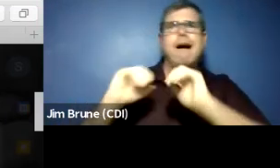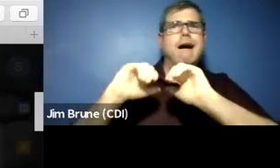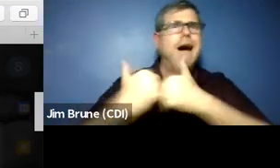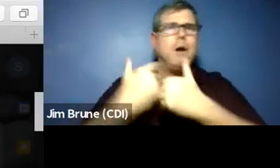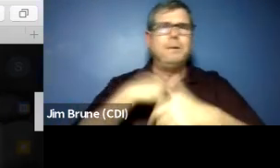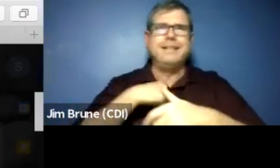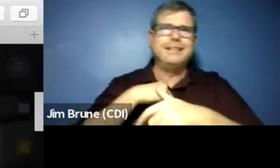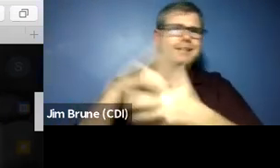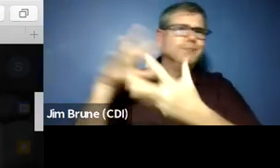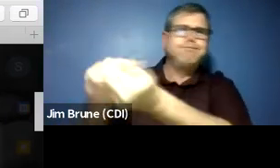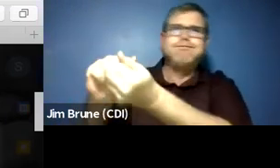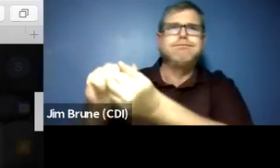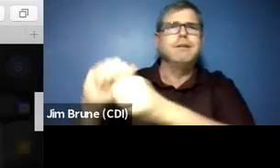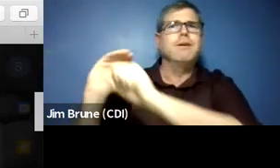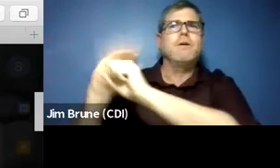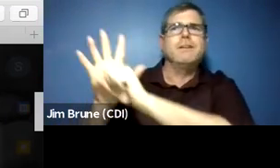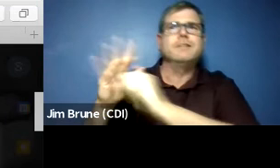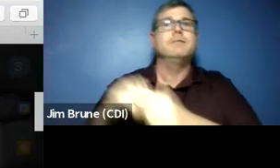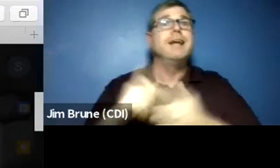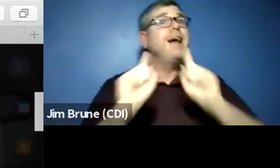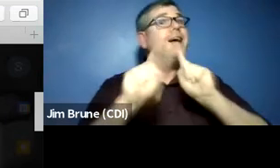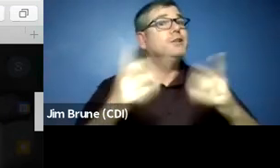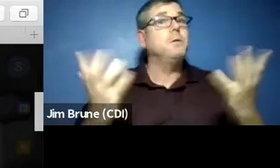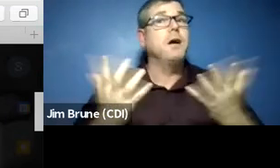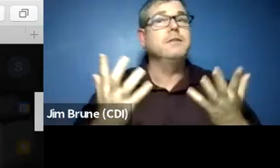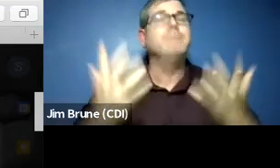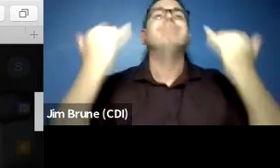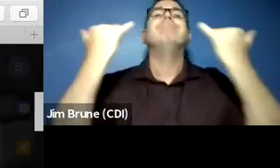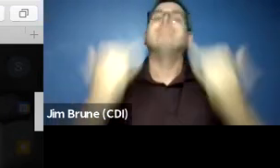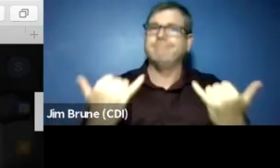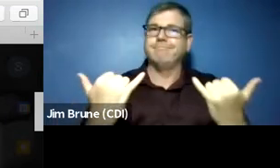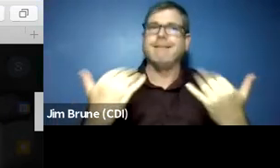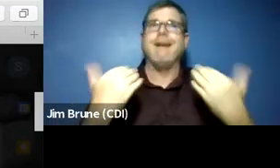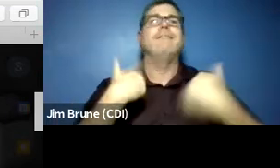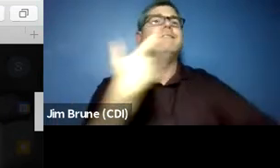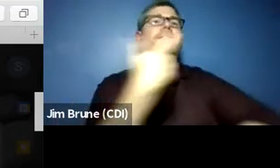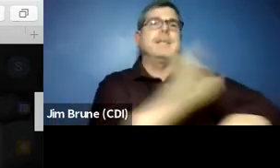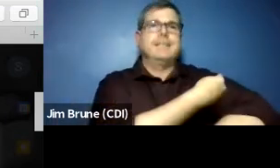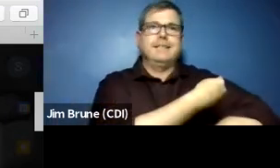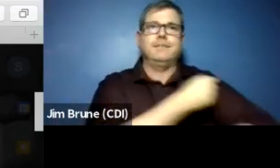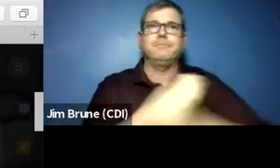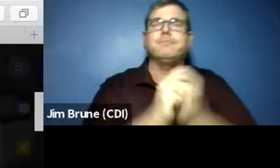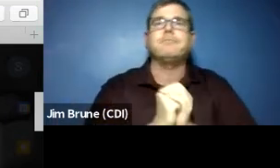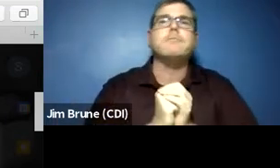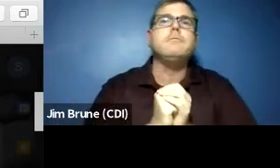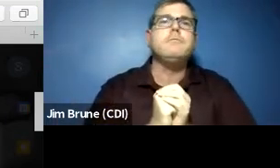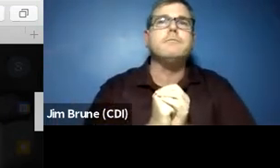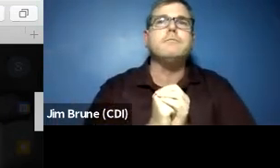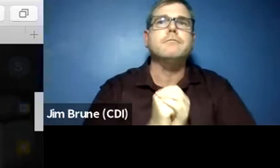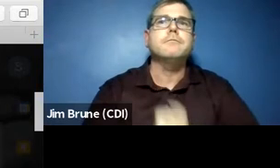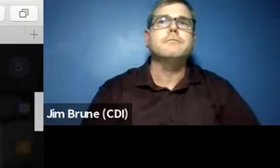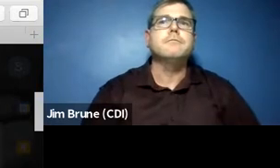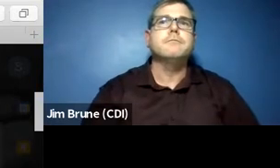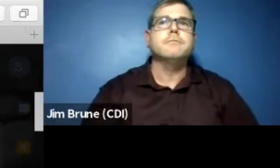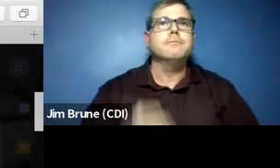the answer has been that we need a vaccine. And, a lot of people asked, well, how long is it going to take